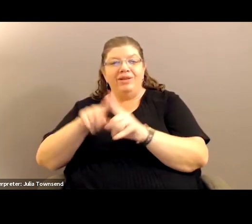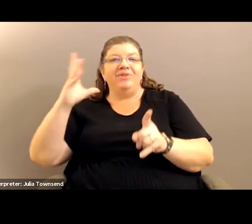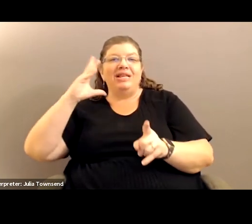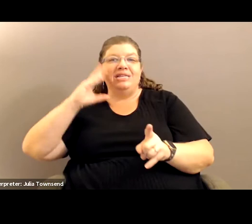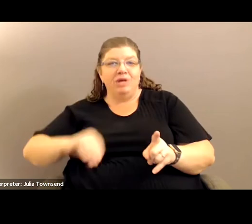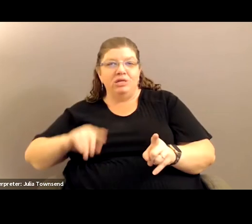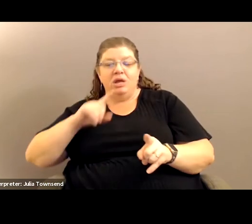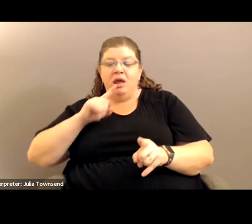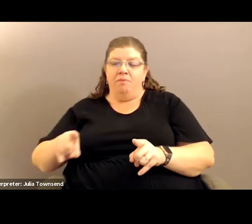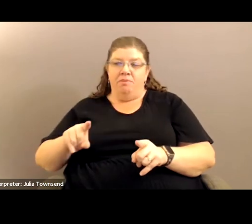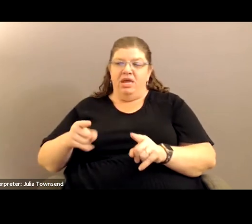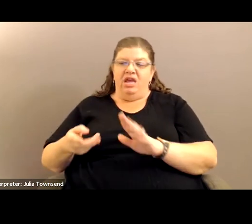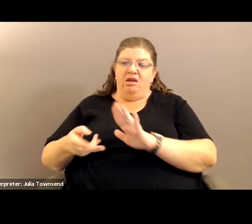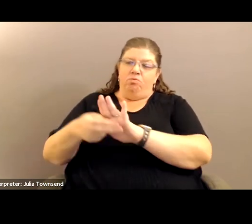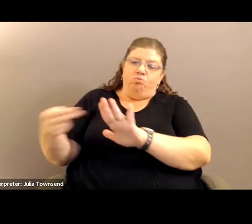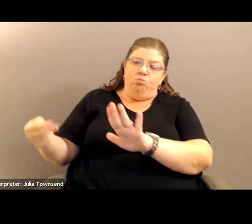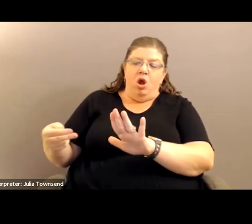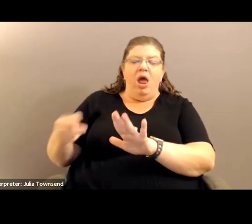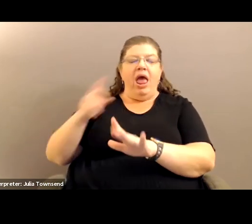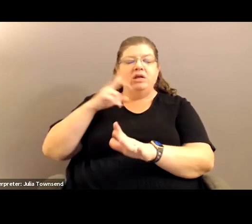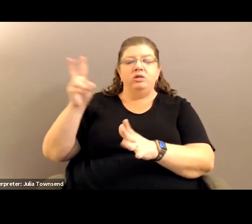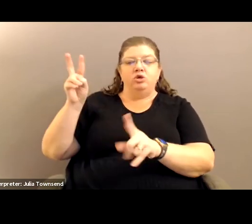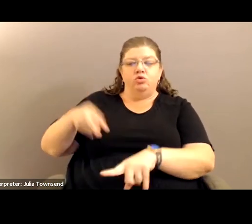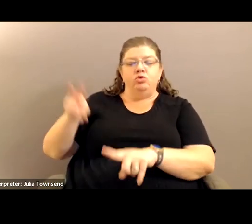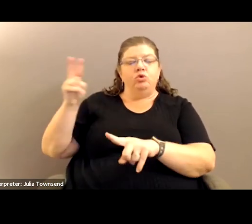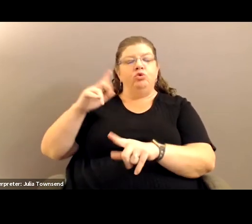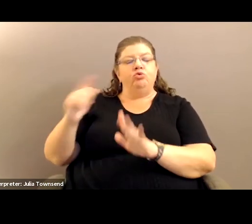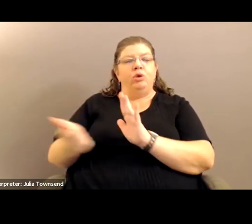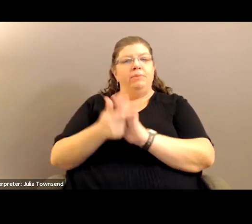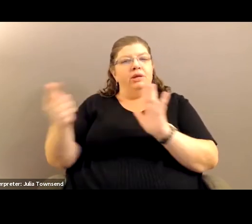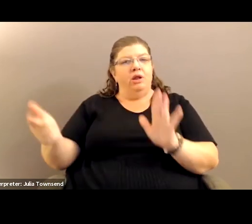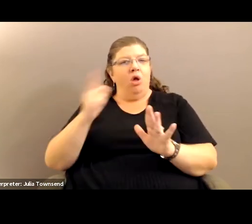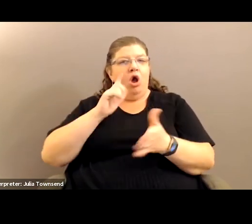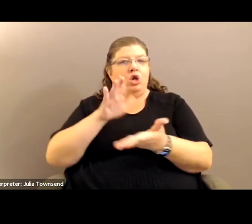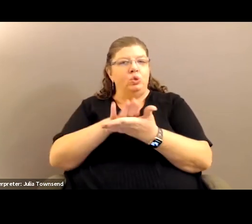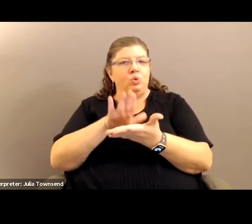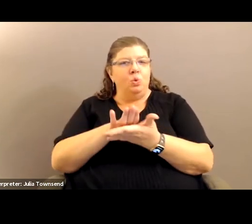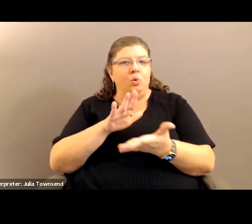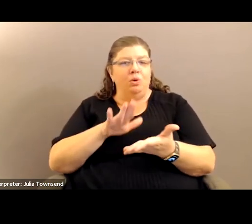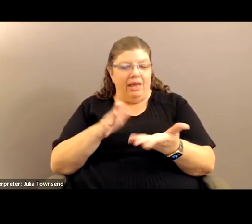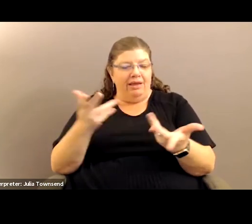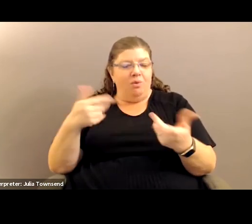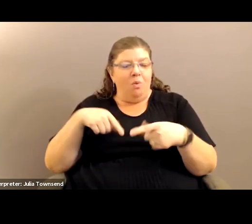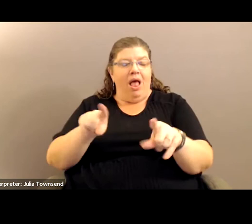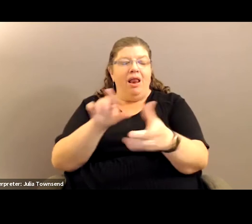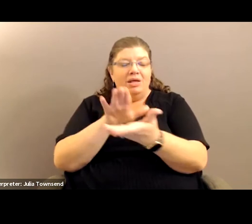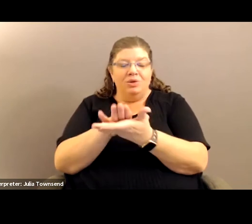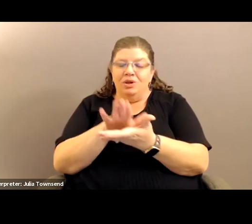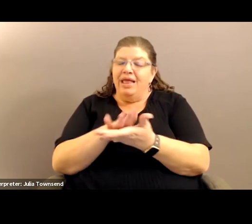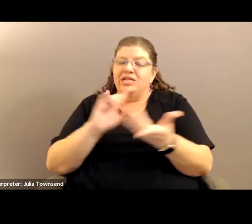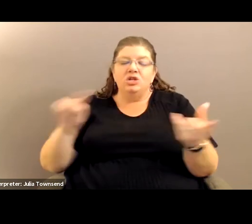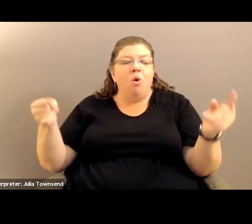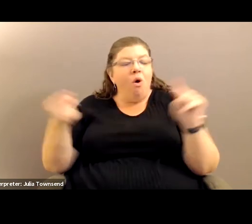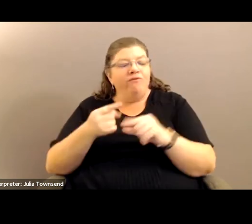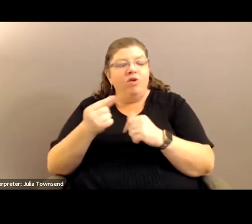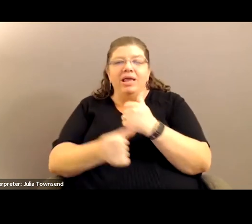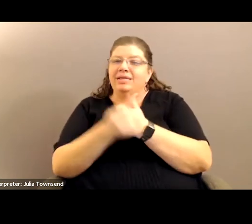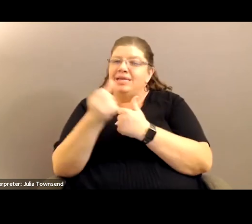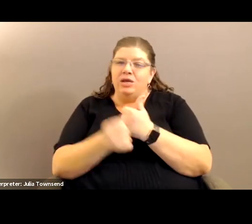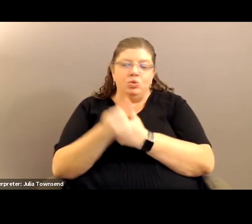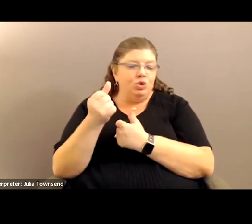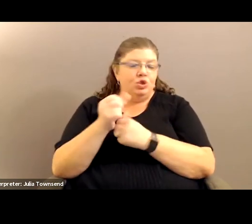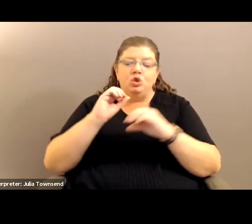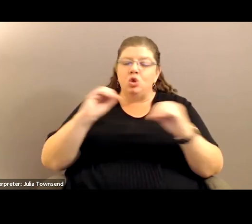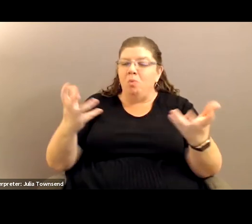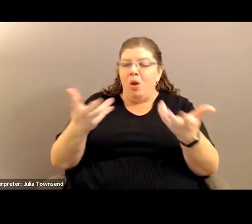being criminalized on our school campuses this difference that i see in sros interact with that school is harmful and dangerous no one should want